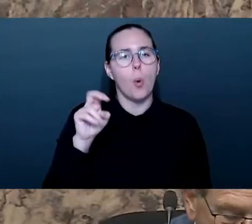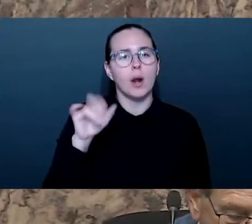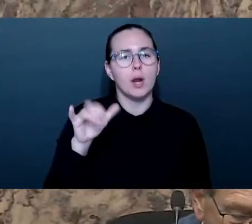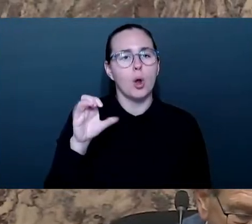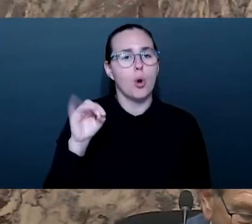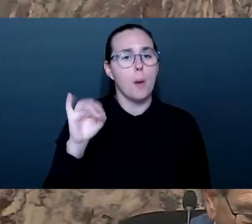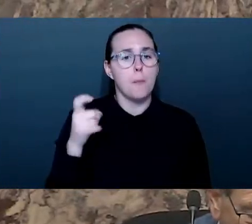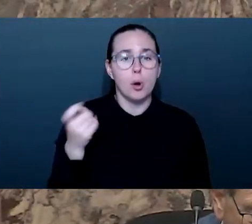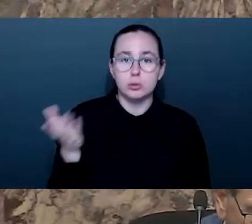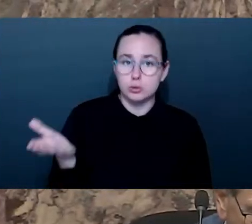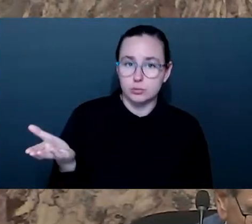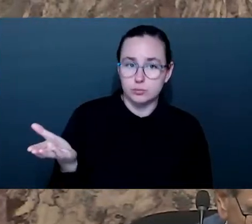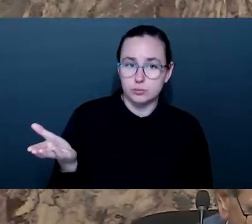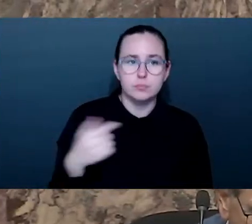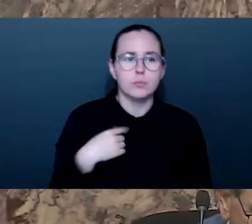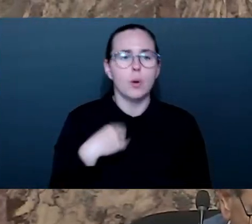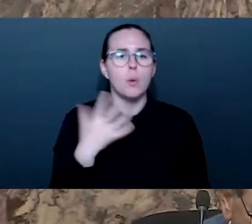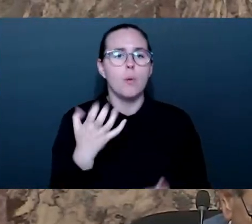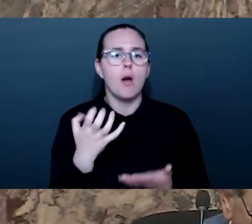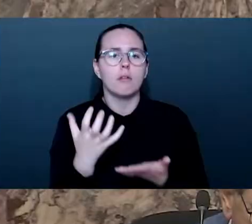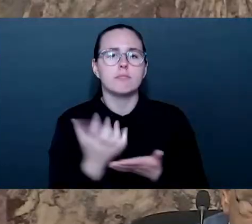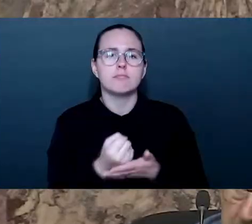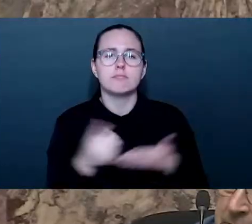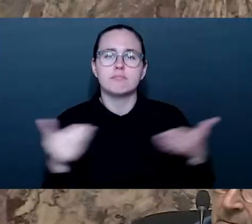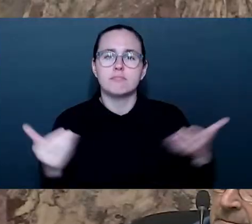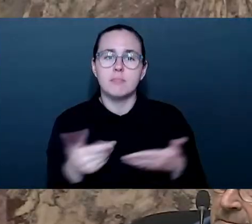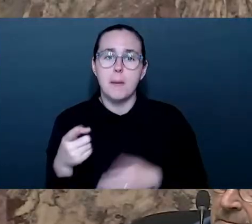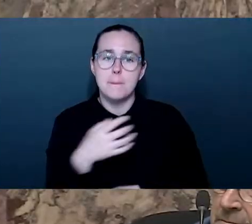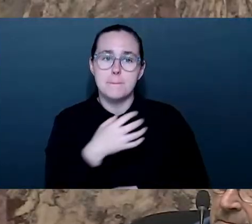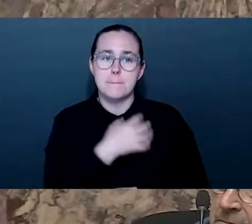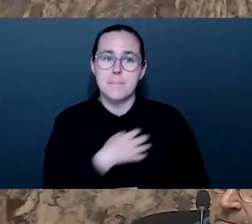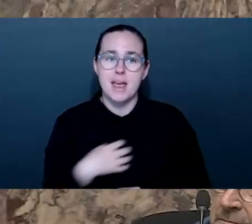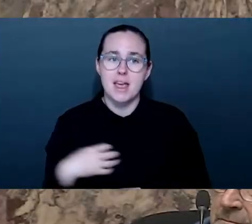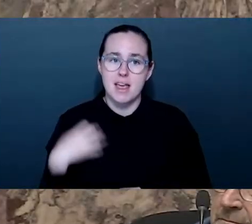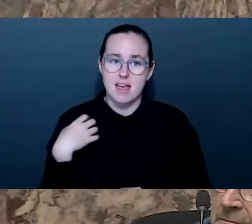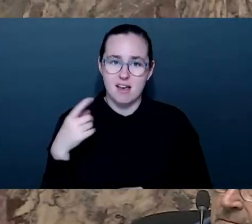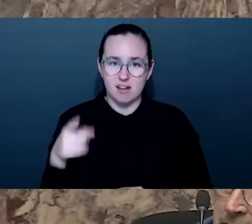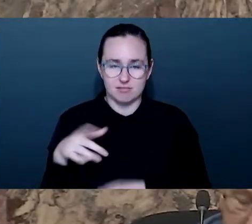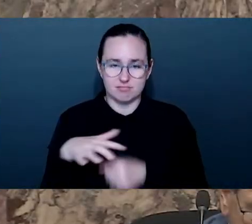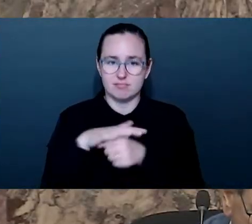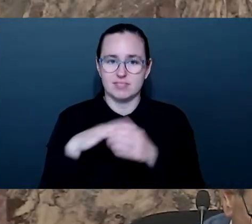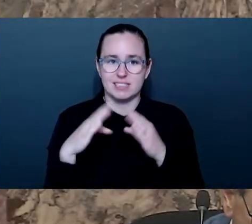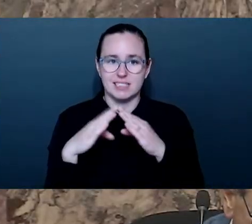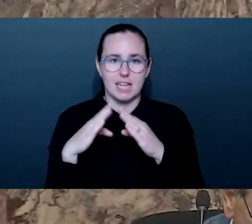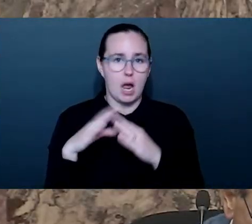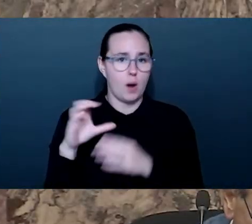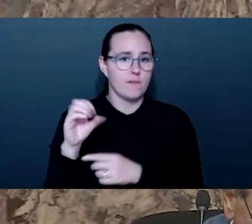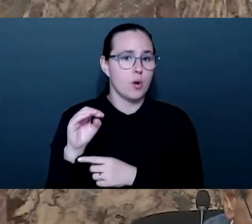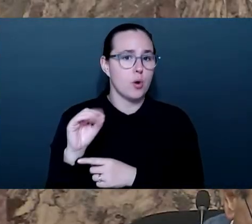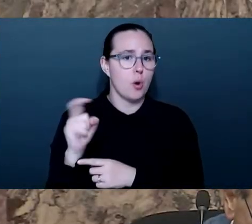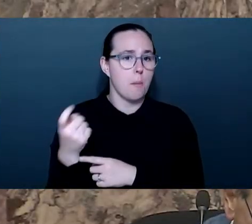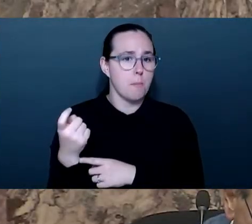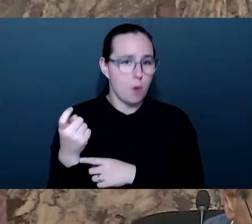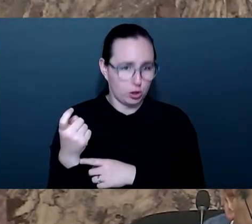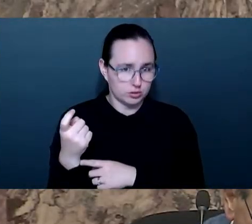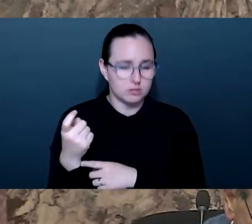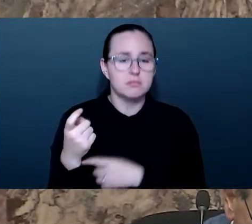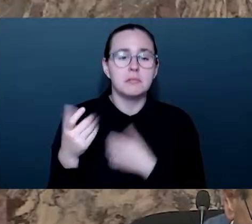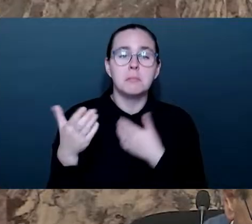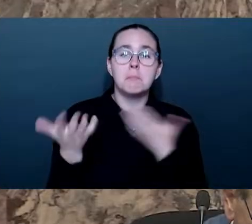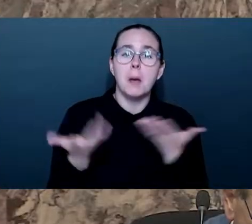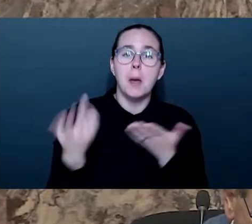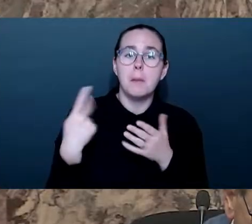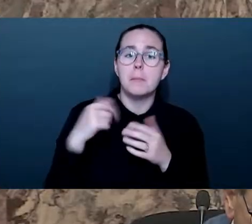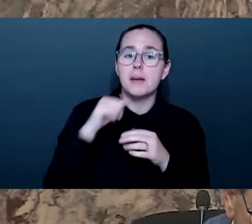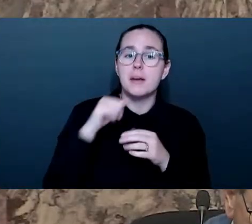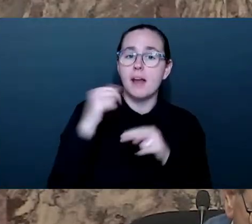don't always see eye to eye on politics, she's a fellow political nerd. She's joining us here today, and it's fantastic the work that Comox is